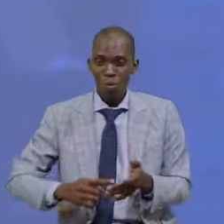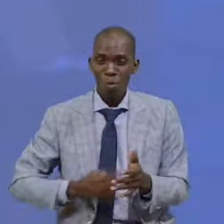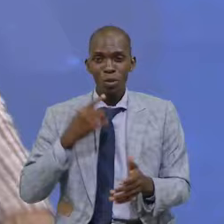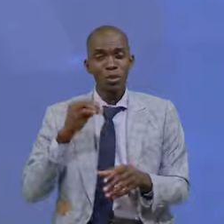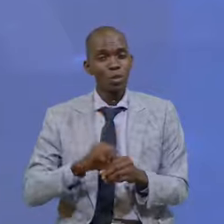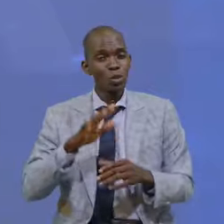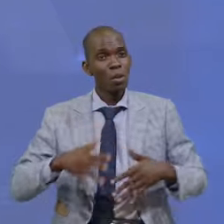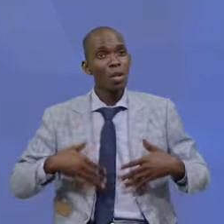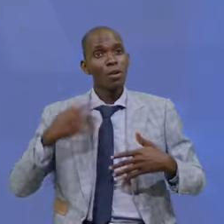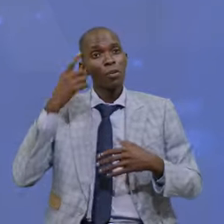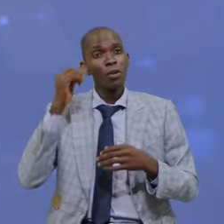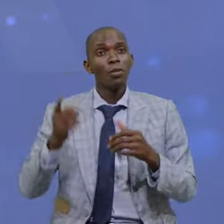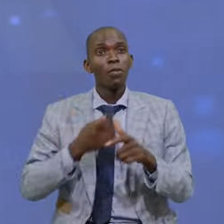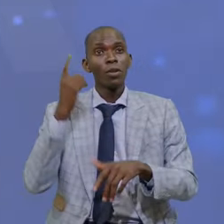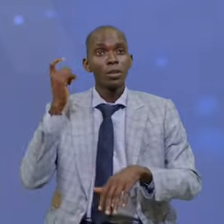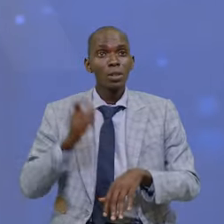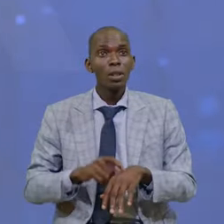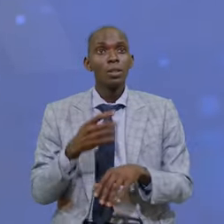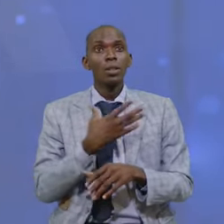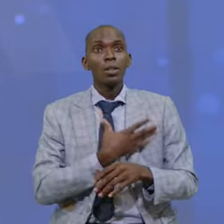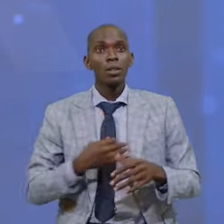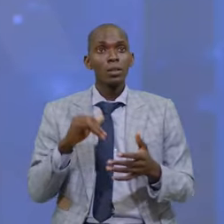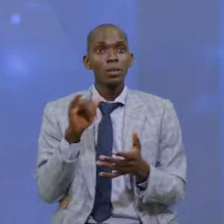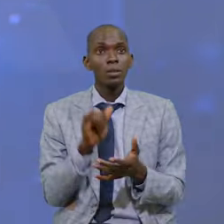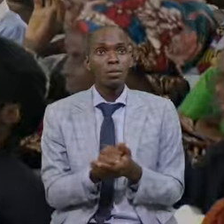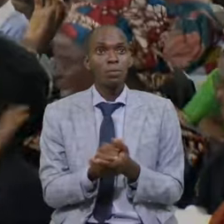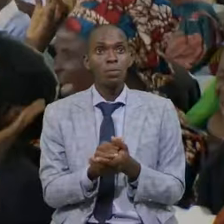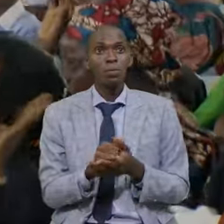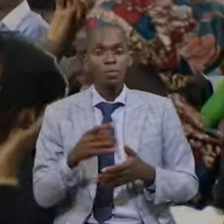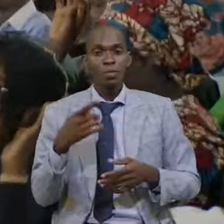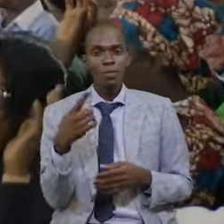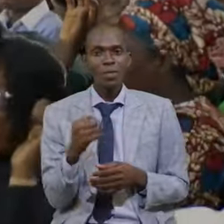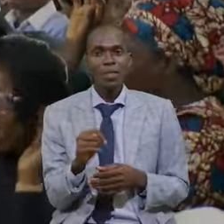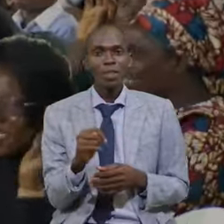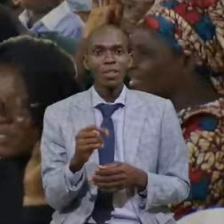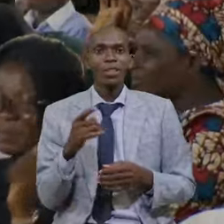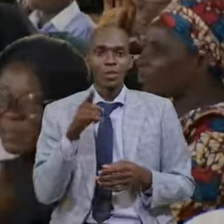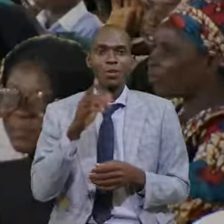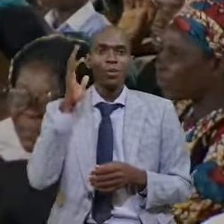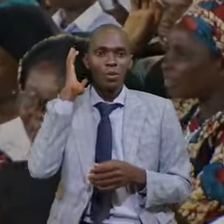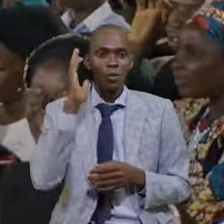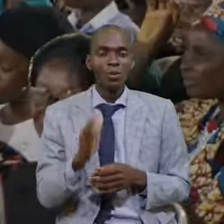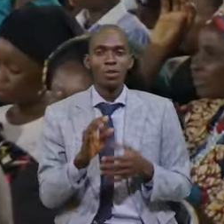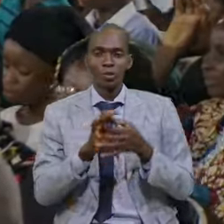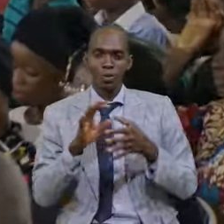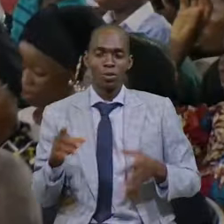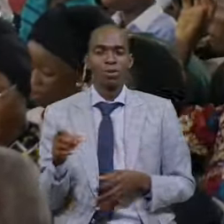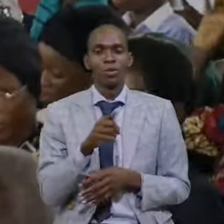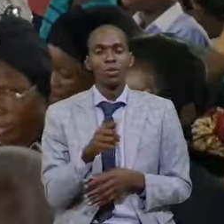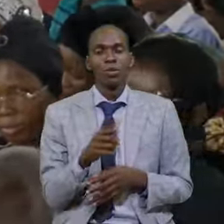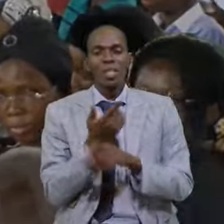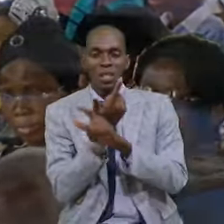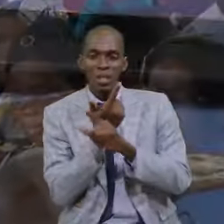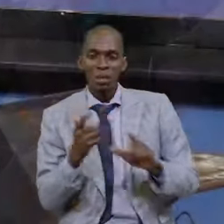first time in your life, you will know what is called freedom. You will know what is called liberation. And you'll